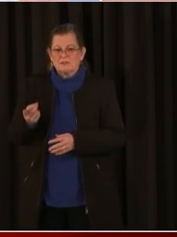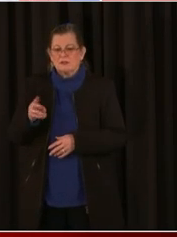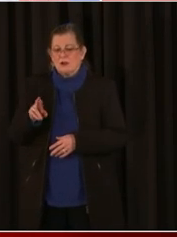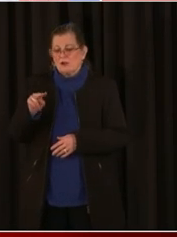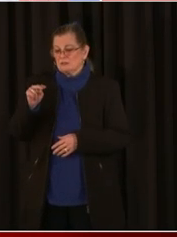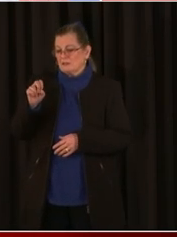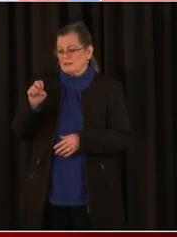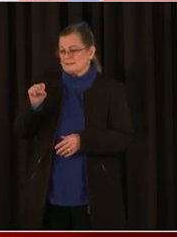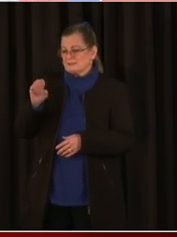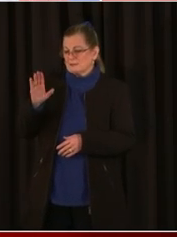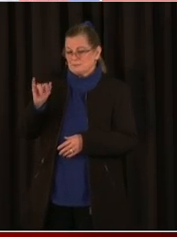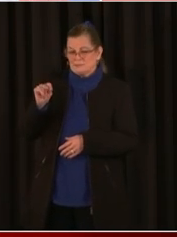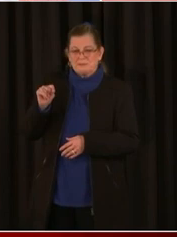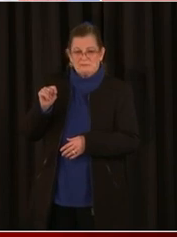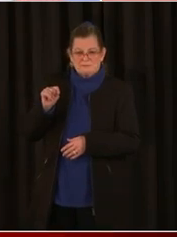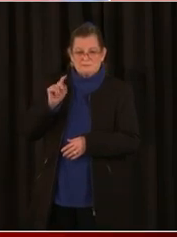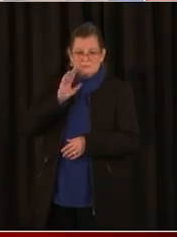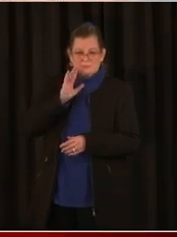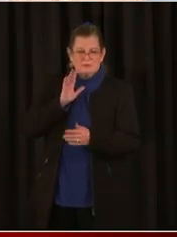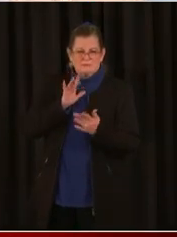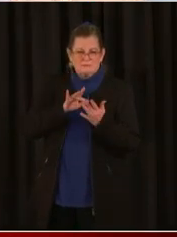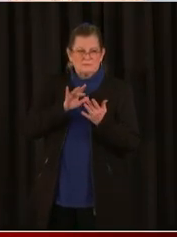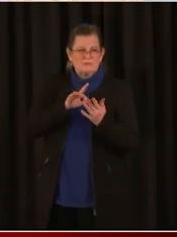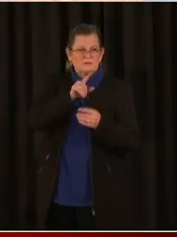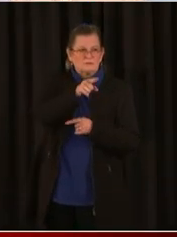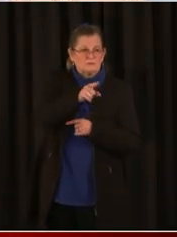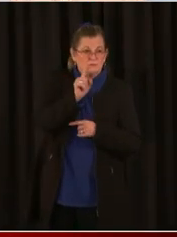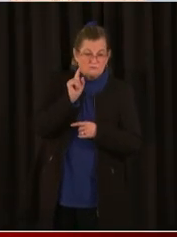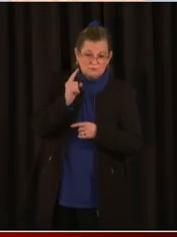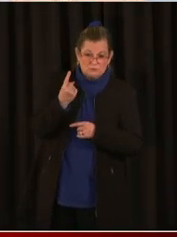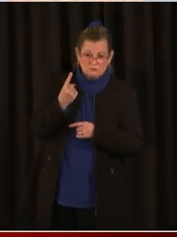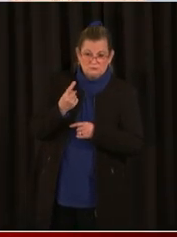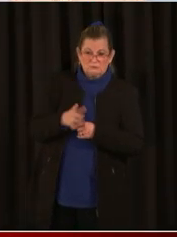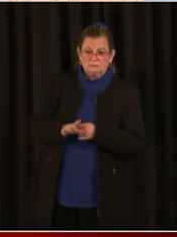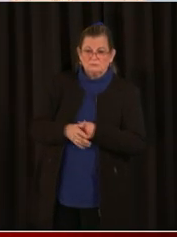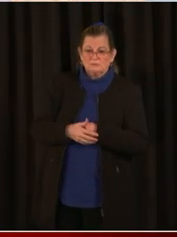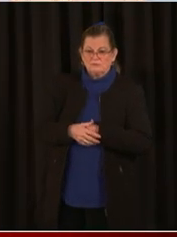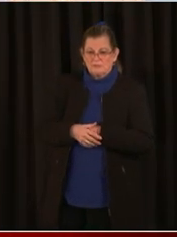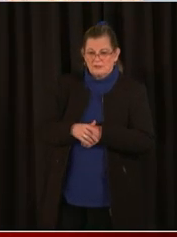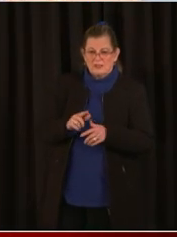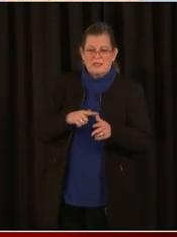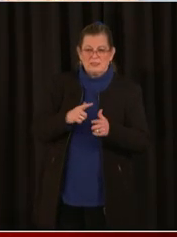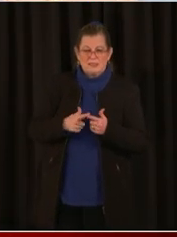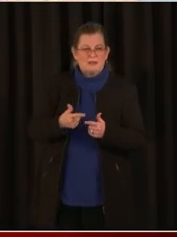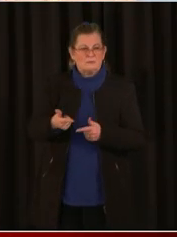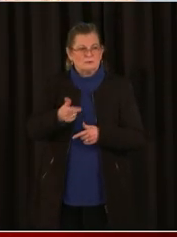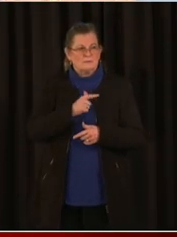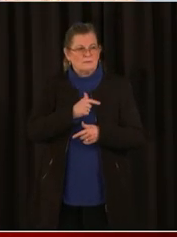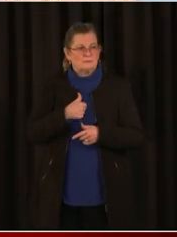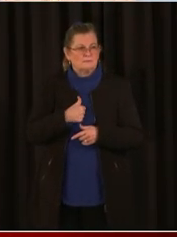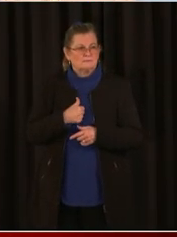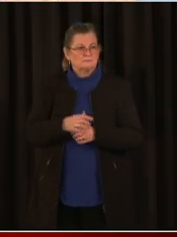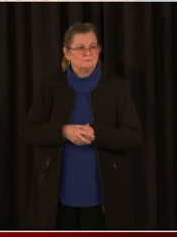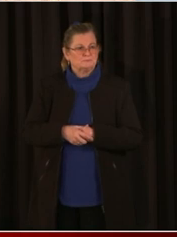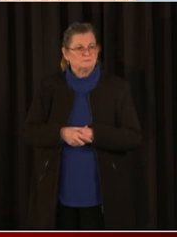hard stop, so I'm going to try to get to her items quickly so you can ask her questions.